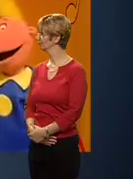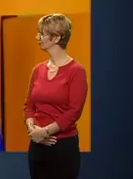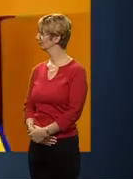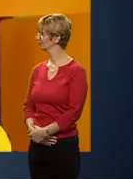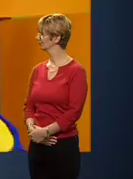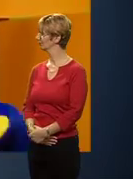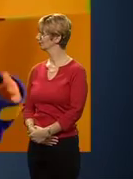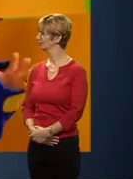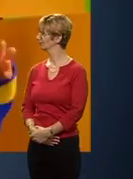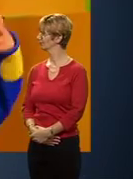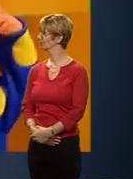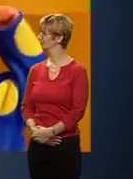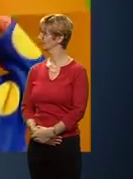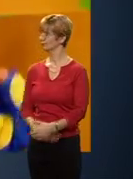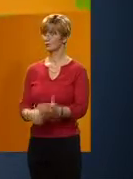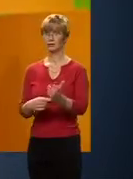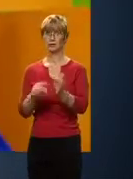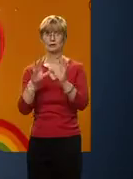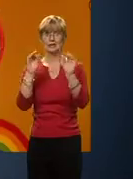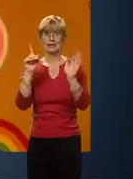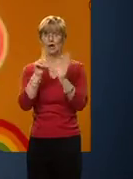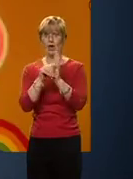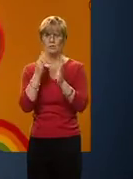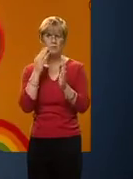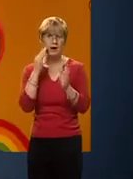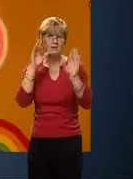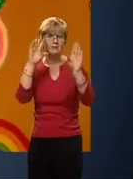Tweenie clock. Where will it stop?